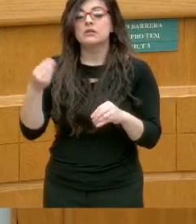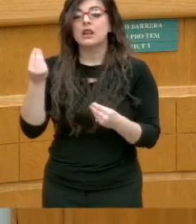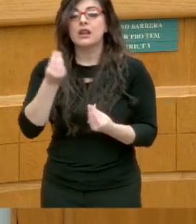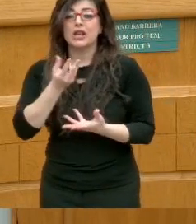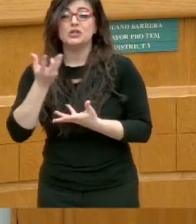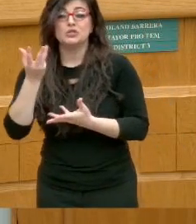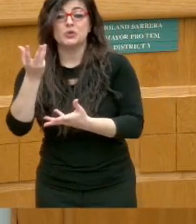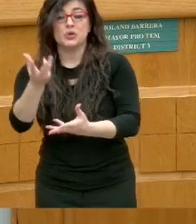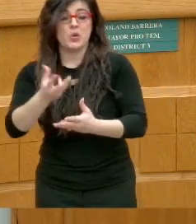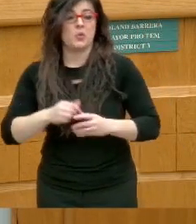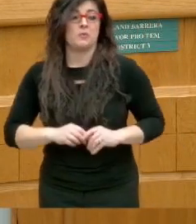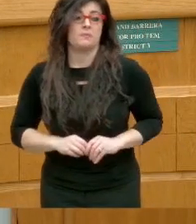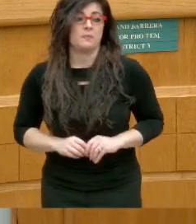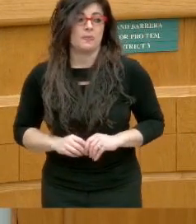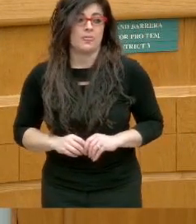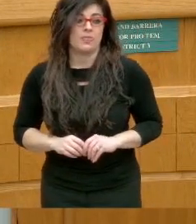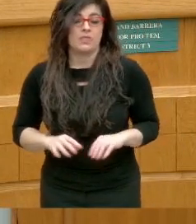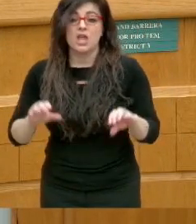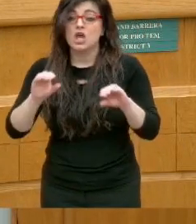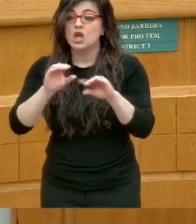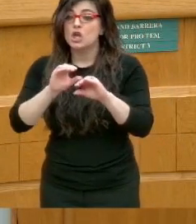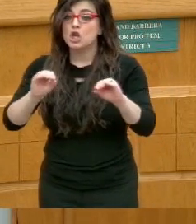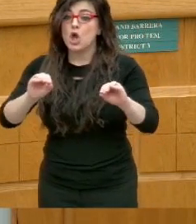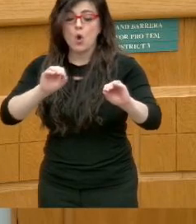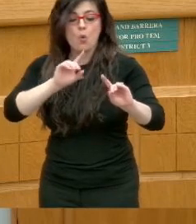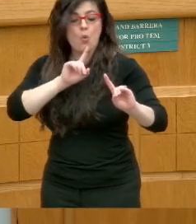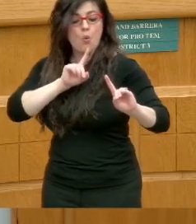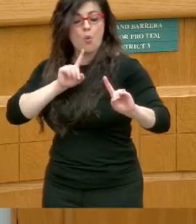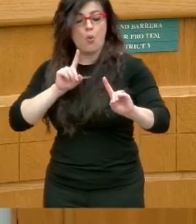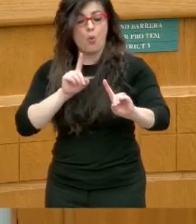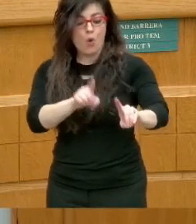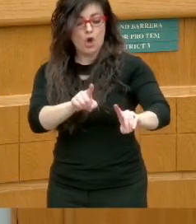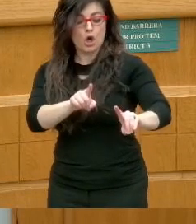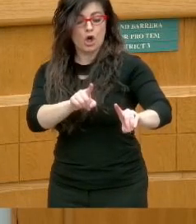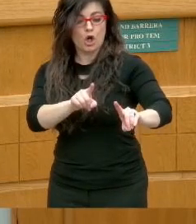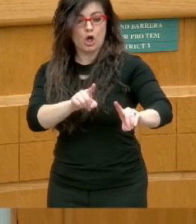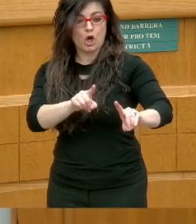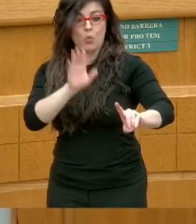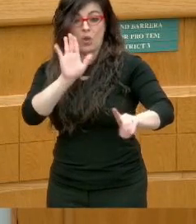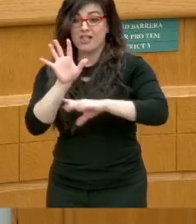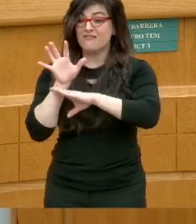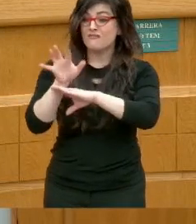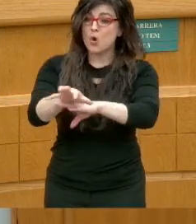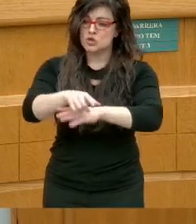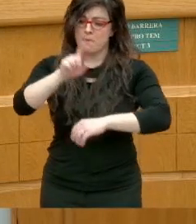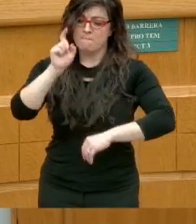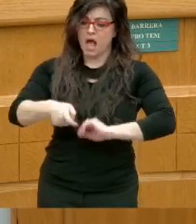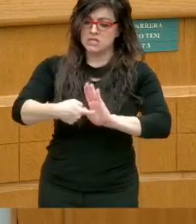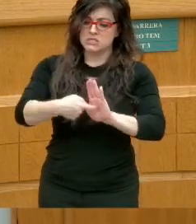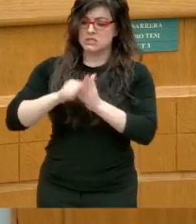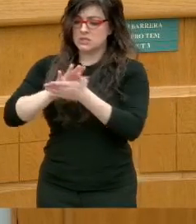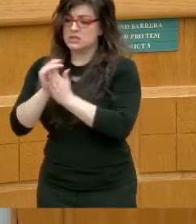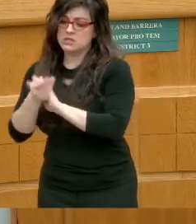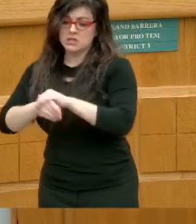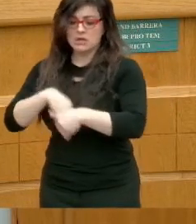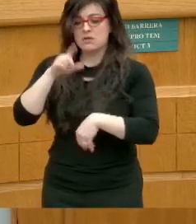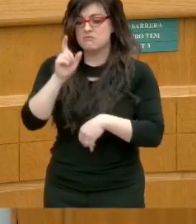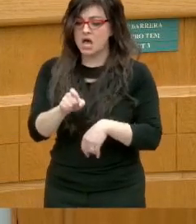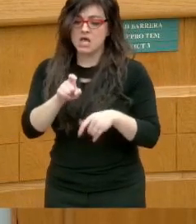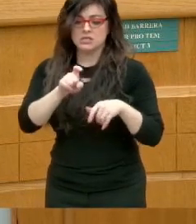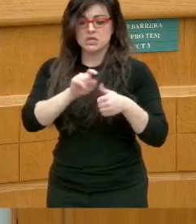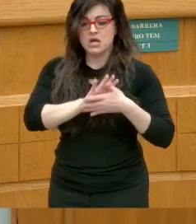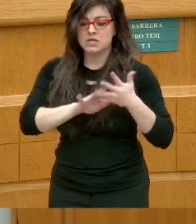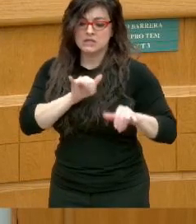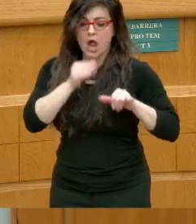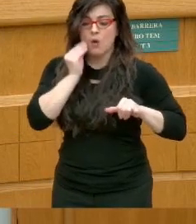an order that makes you do any of the things I just said. But there is your common sense, and